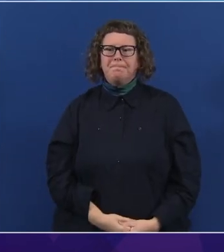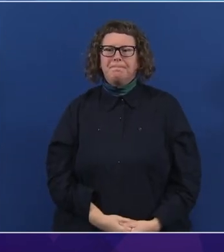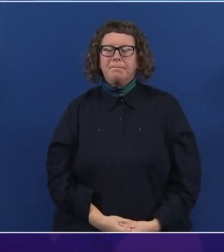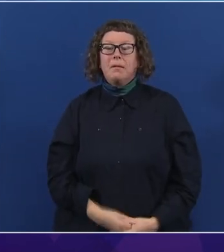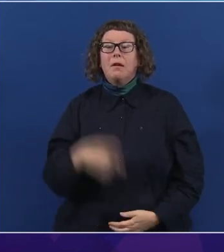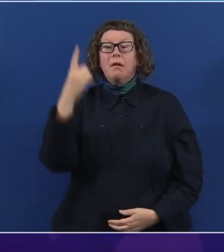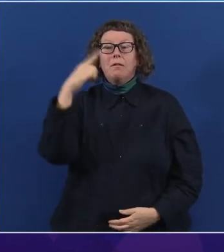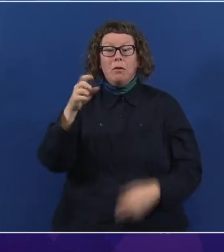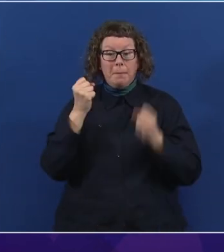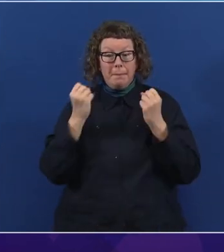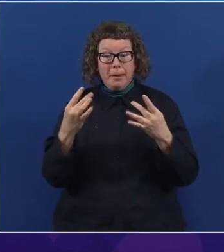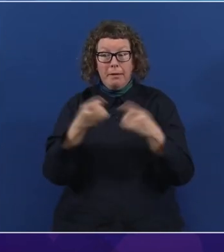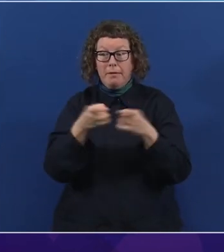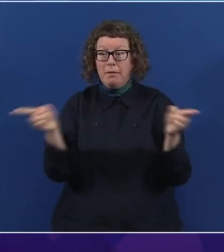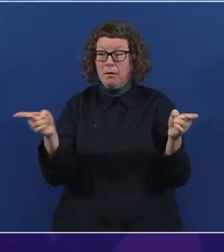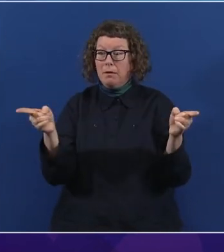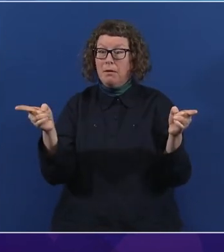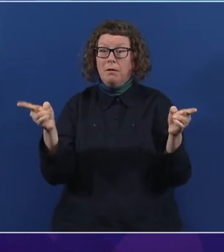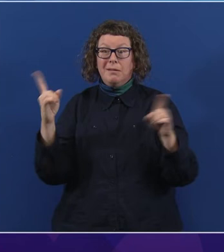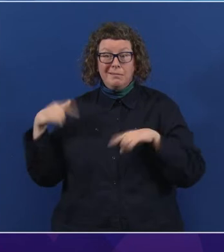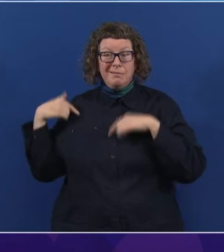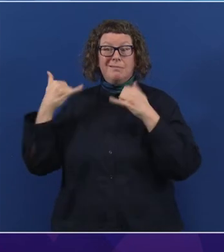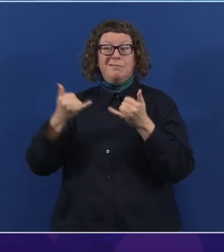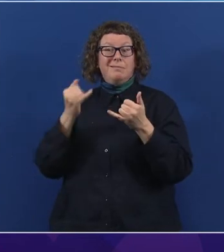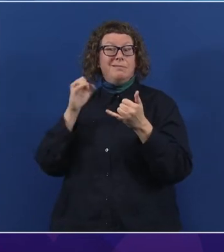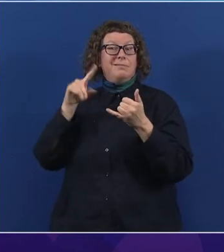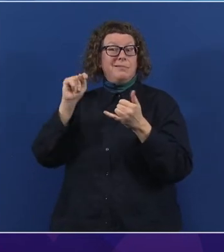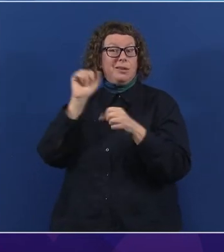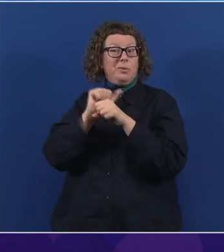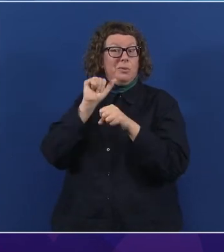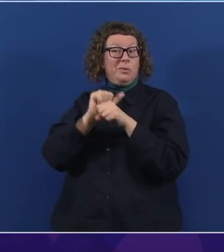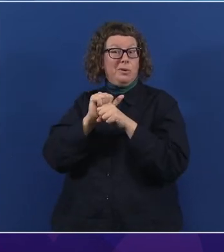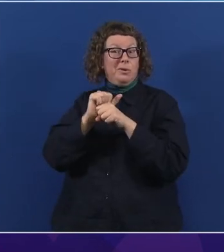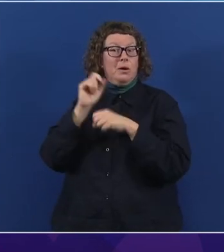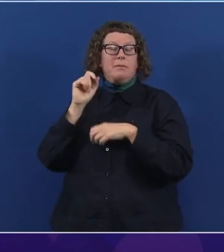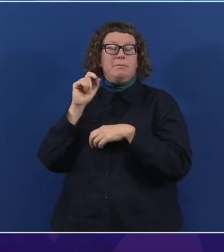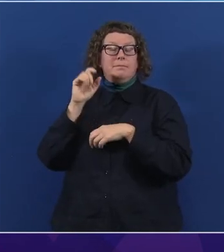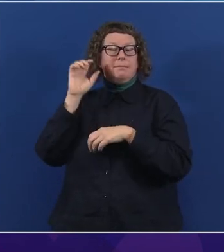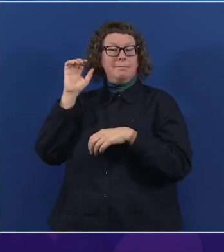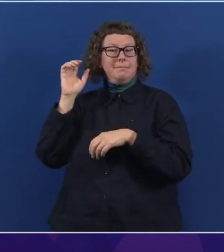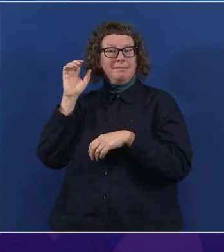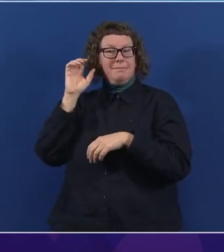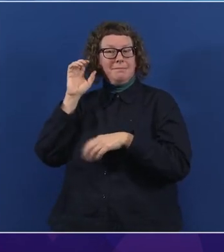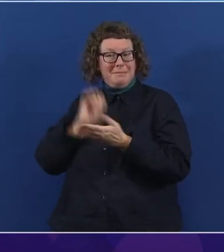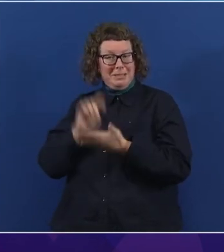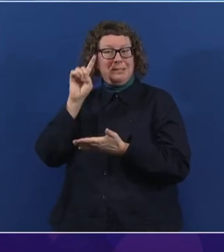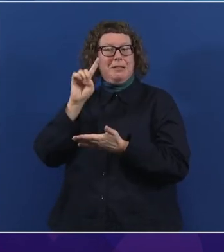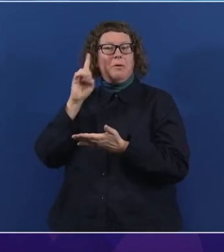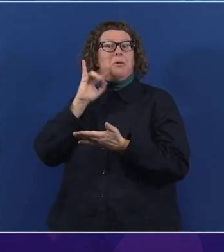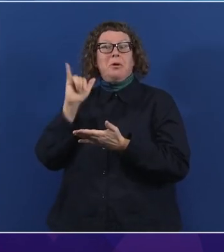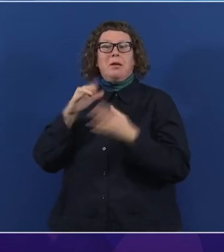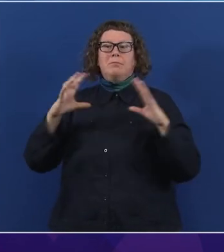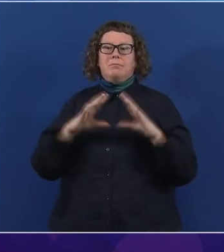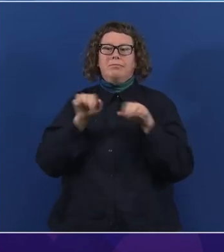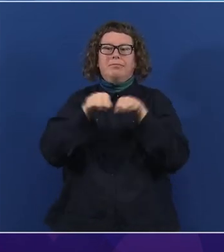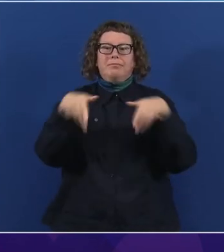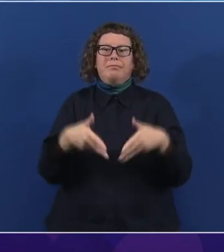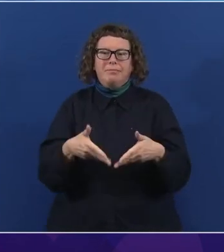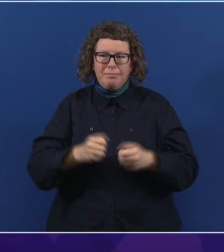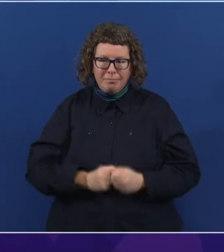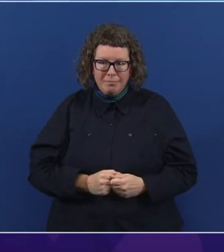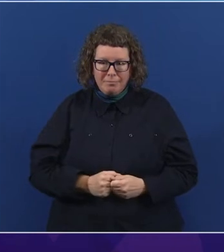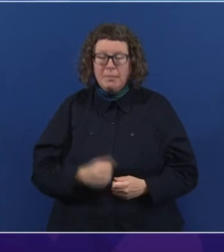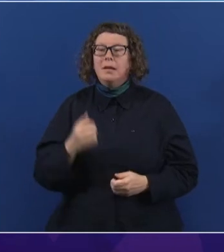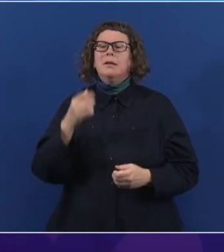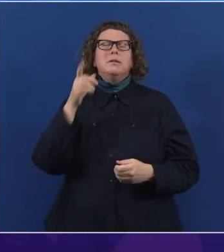Now, for many of you, nearly your entire SAIT experience has happened through the pandemic. You may have gone through your